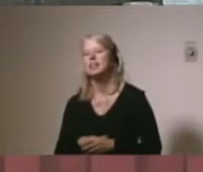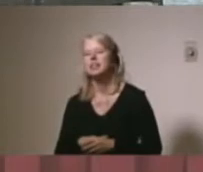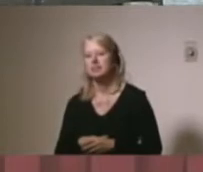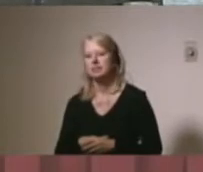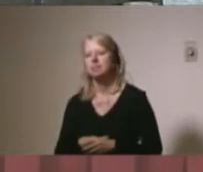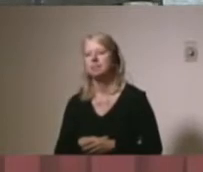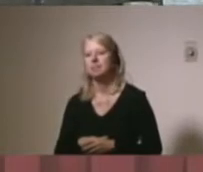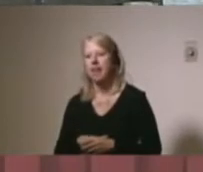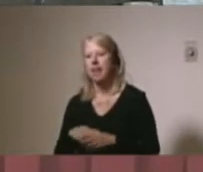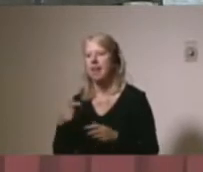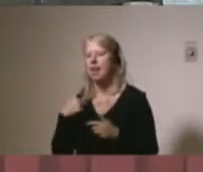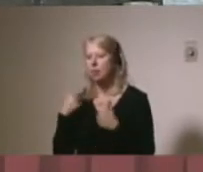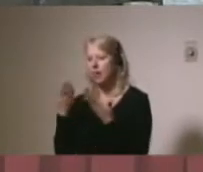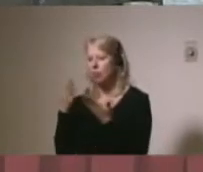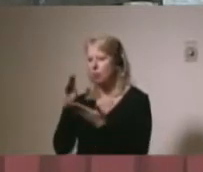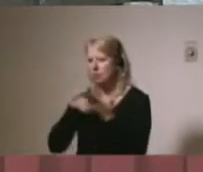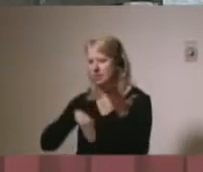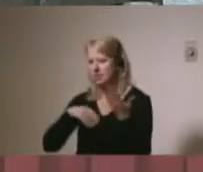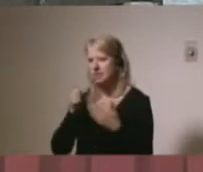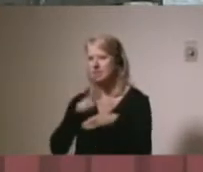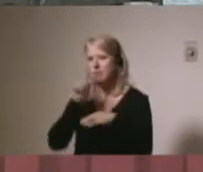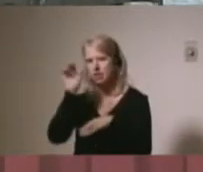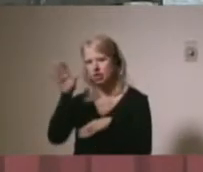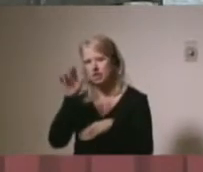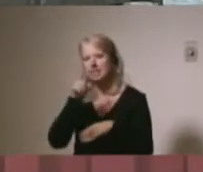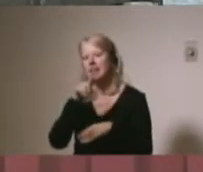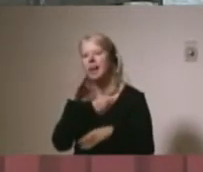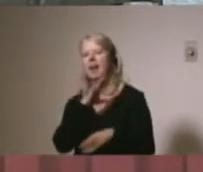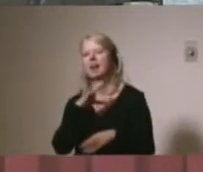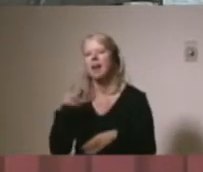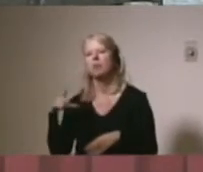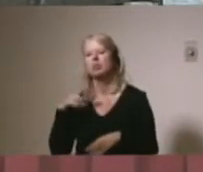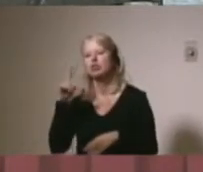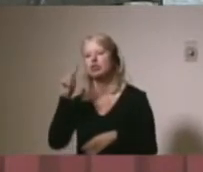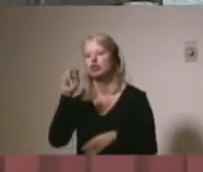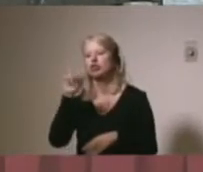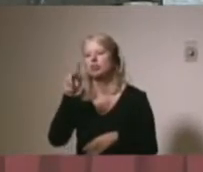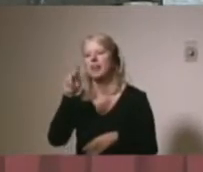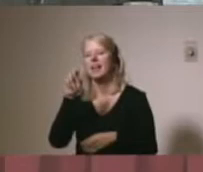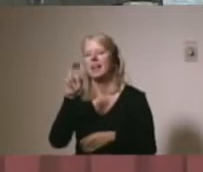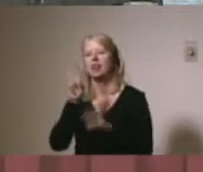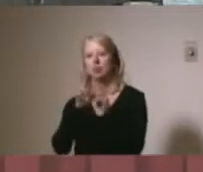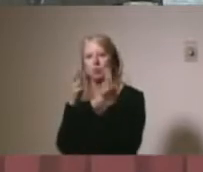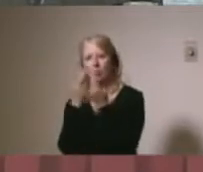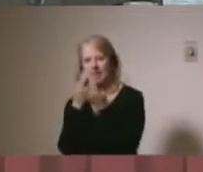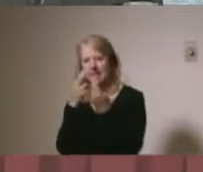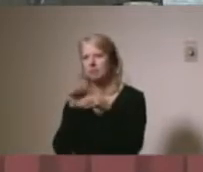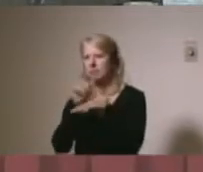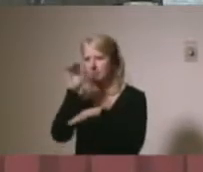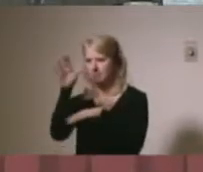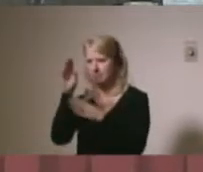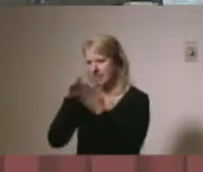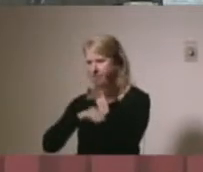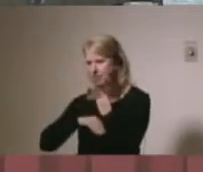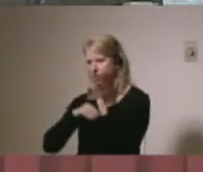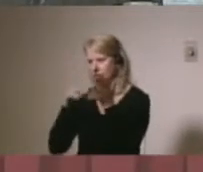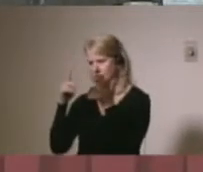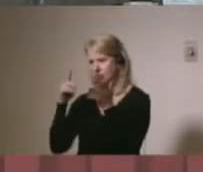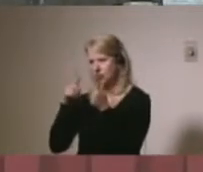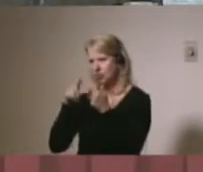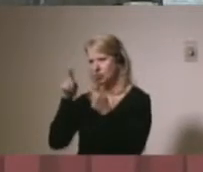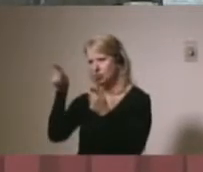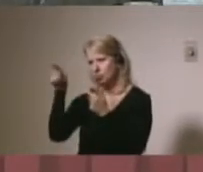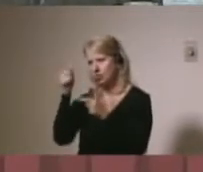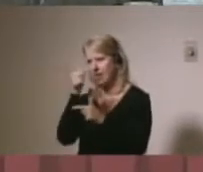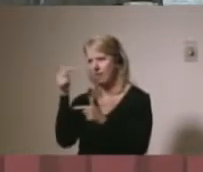also made submissions. The Council of Trade Unions made a submission to government for that bill. Well, no, it wasn't a